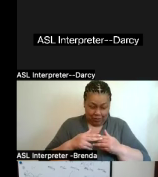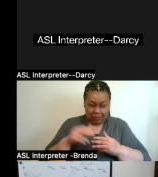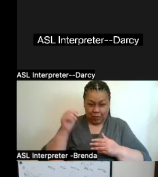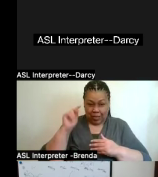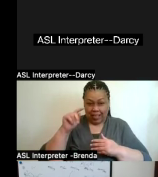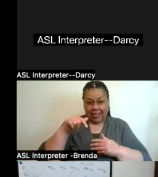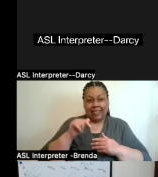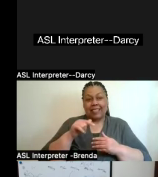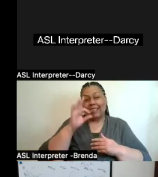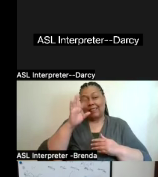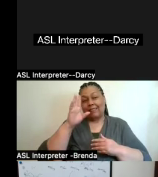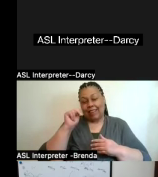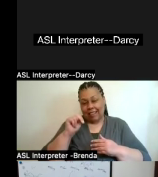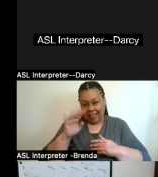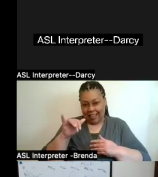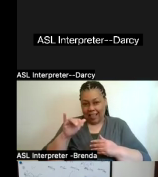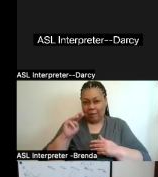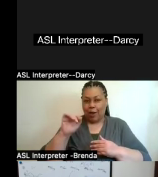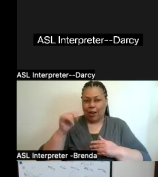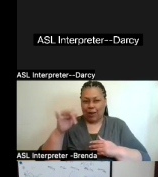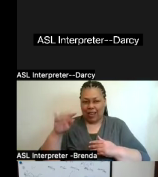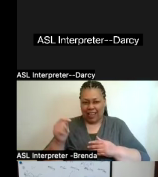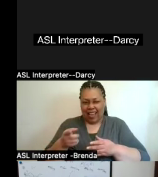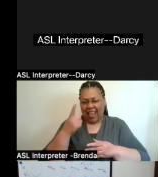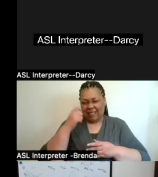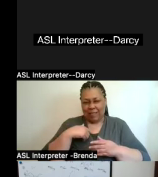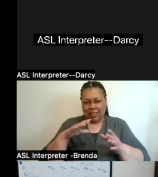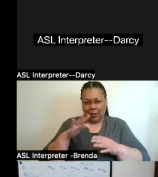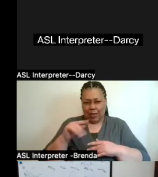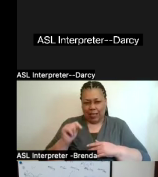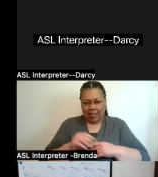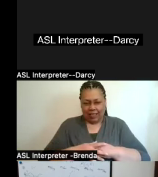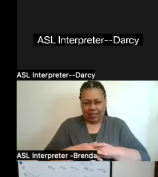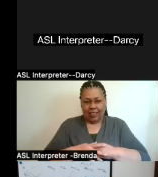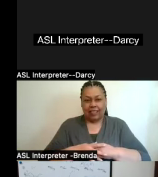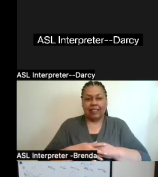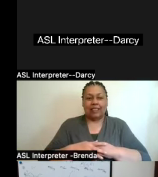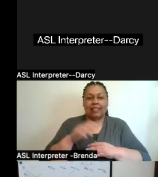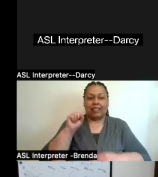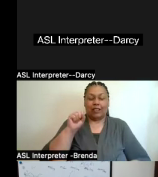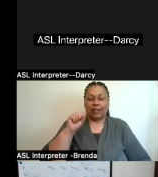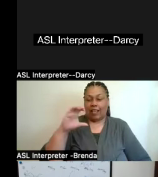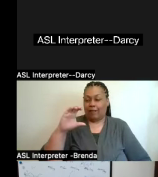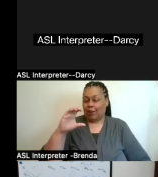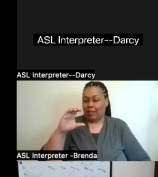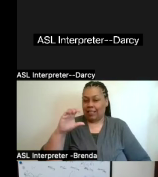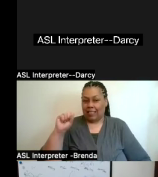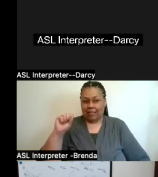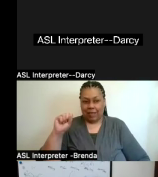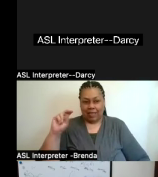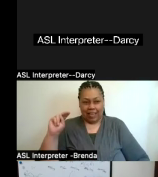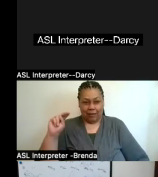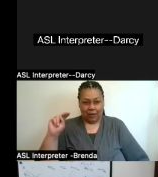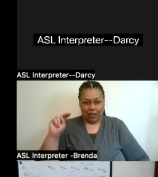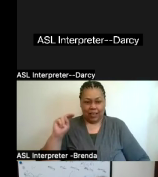Okay, so this is a fun one that Margaret asked me to do. So the Southern California Seismic Network, well, okay, so many of